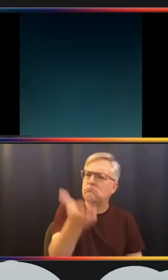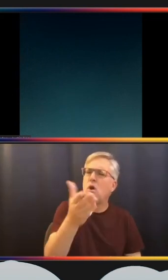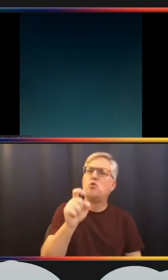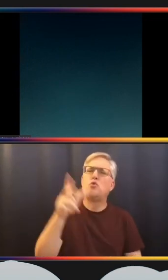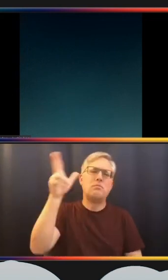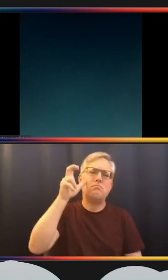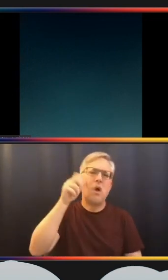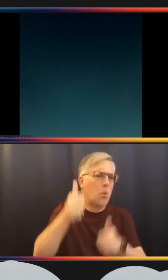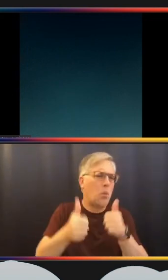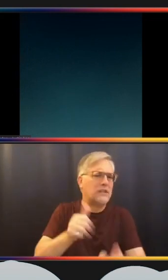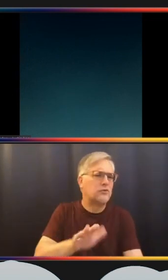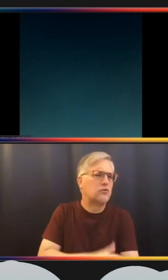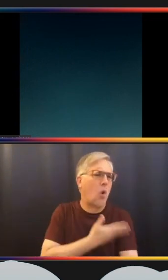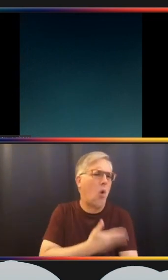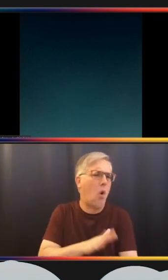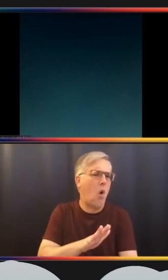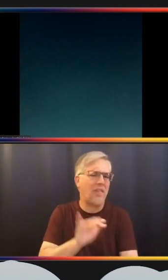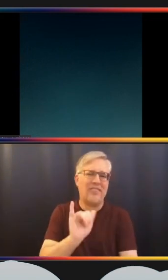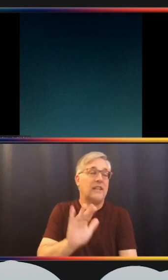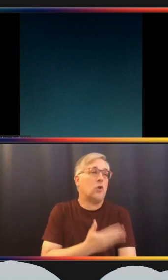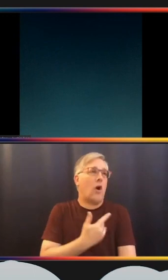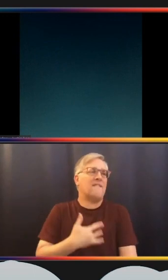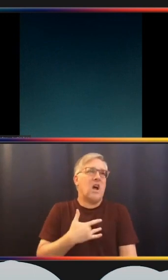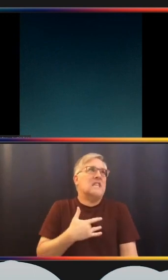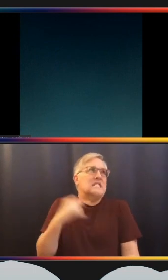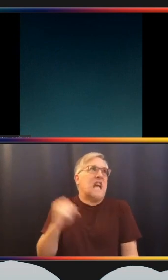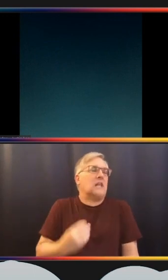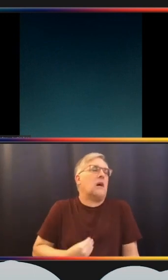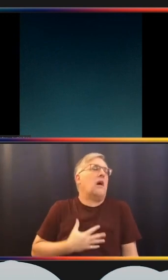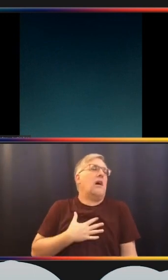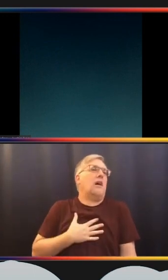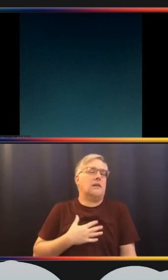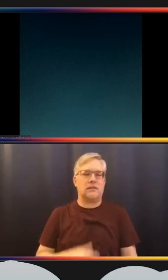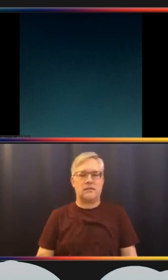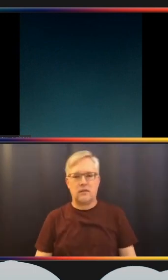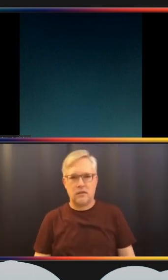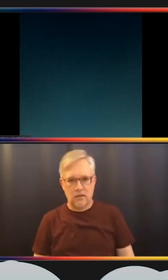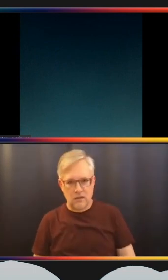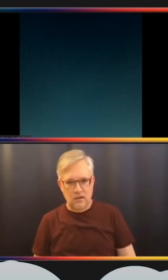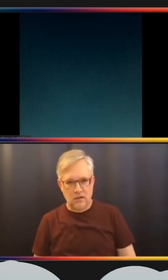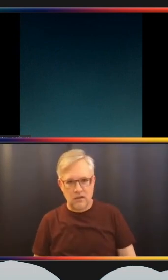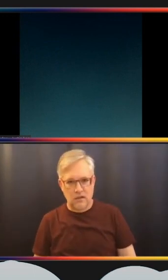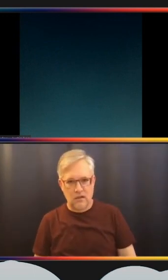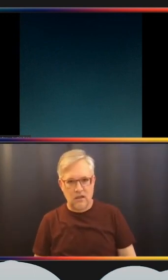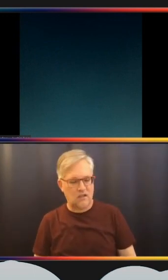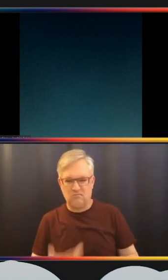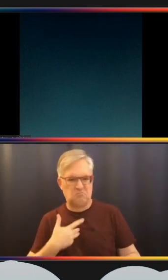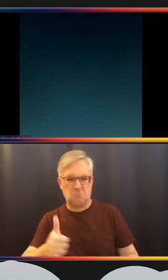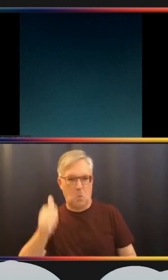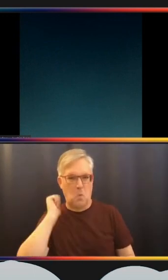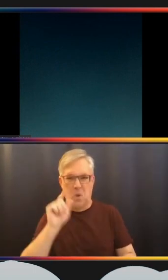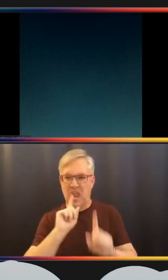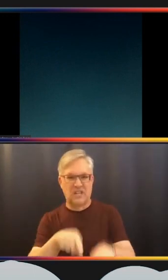The song that speaks to your life, basically. Oh, I'm not going to be able to answer that question.